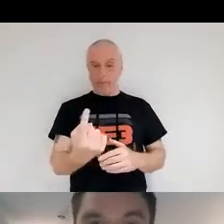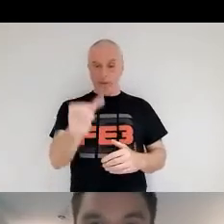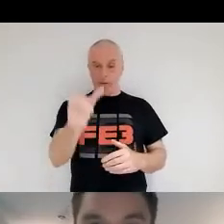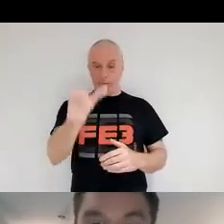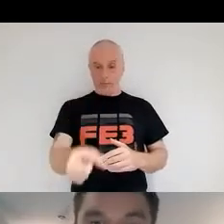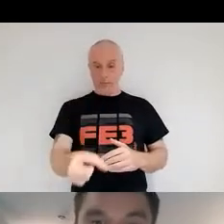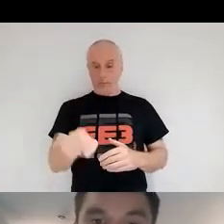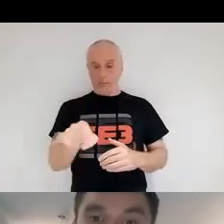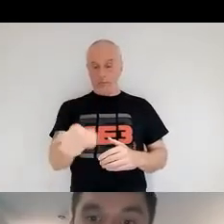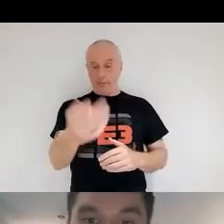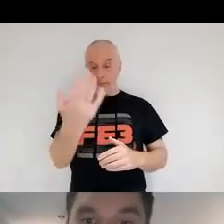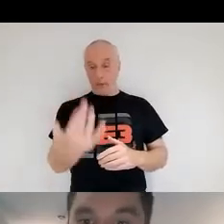it to the consumers, which is a